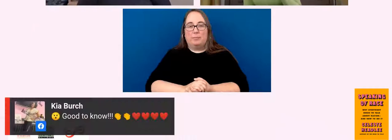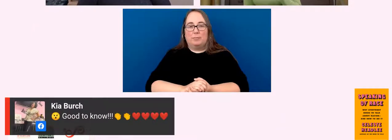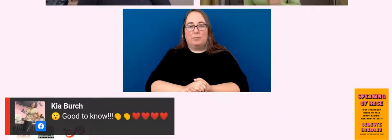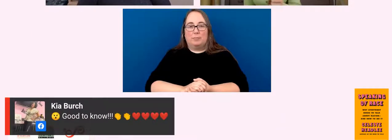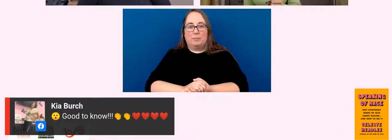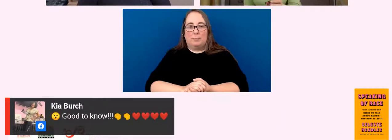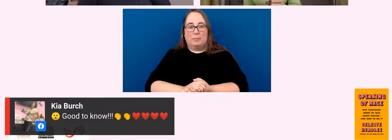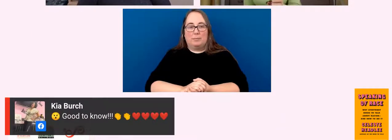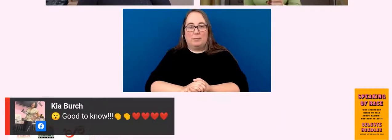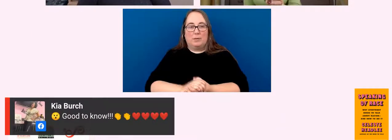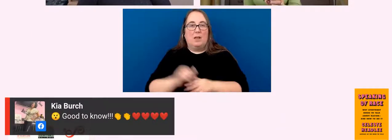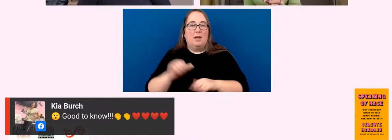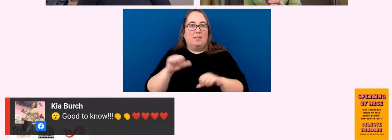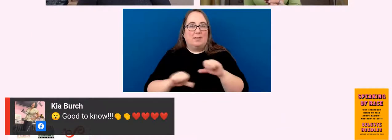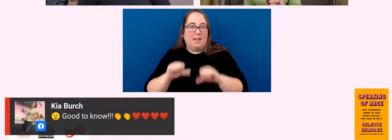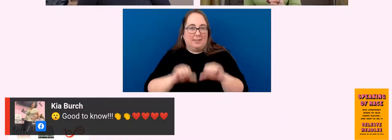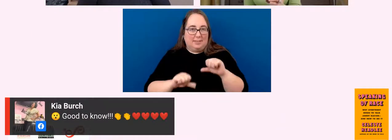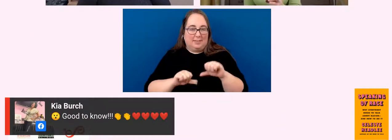titled The Science.